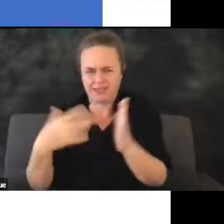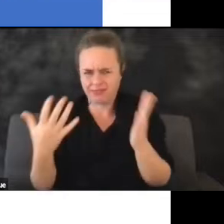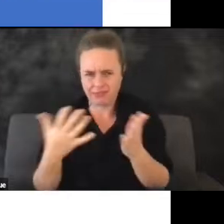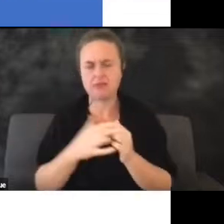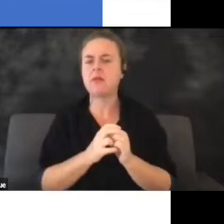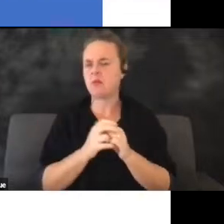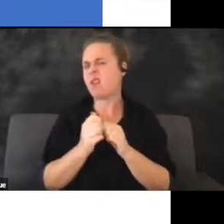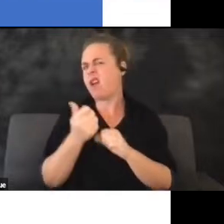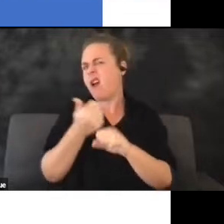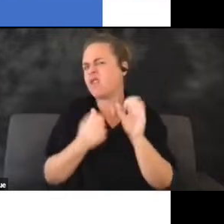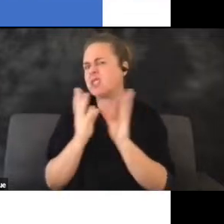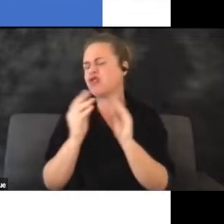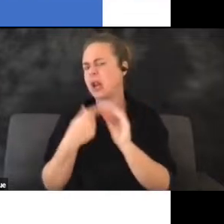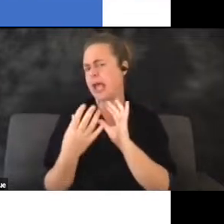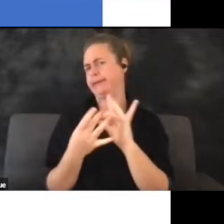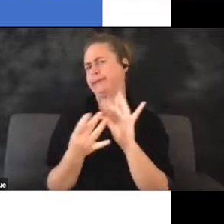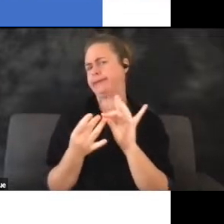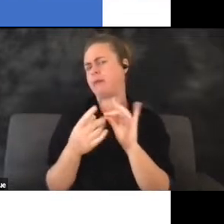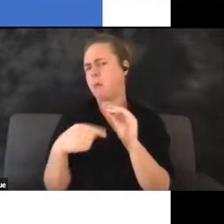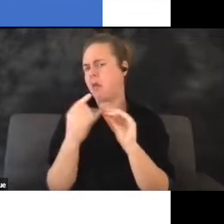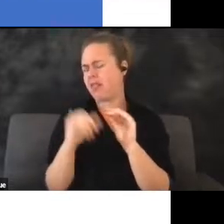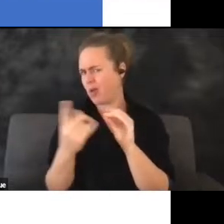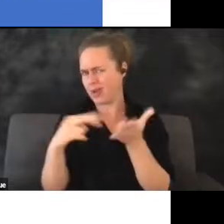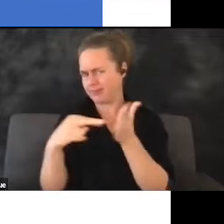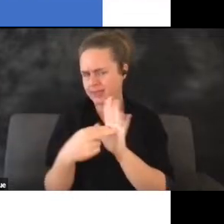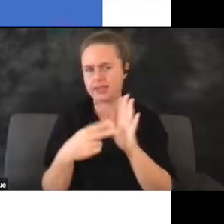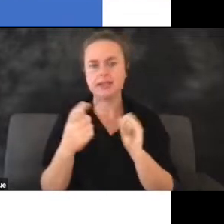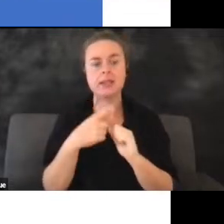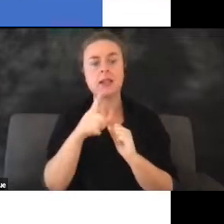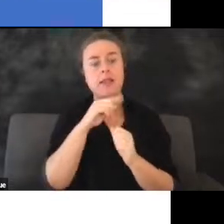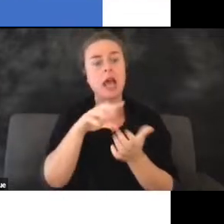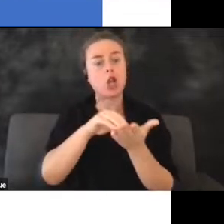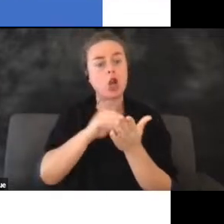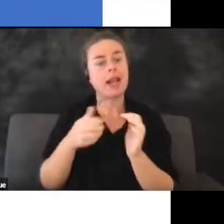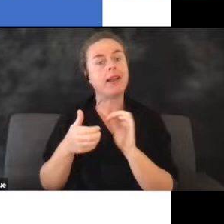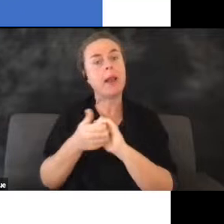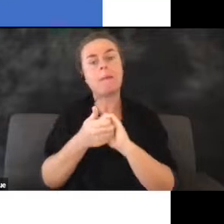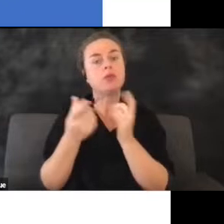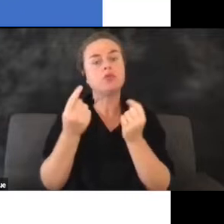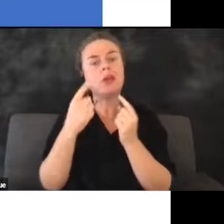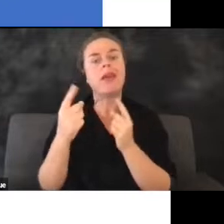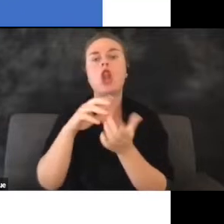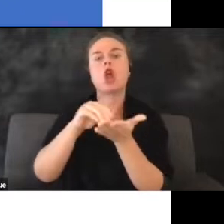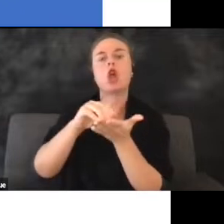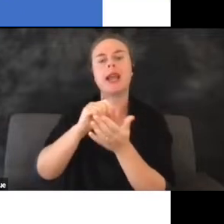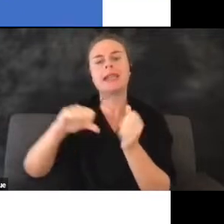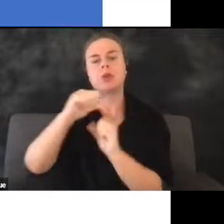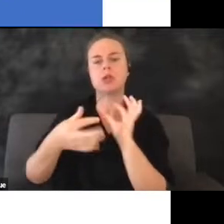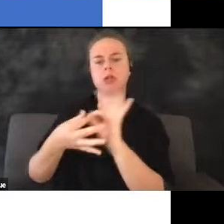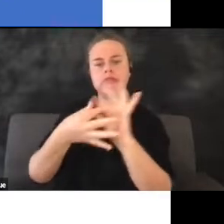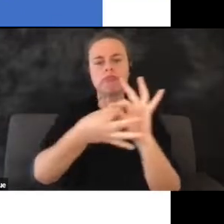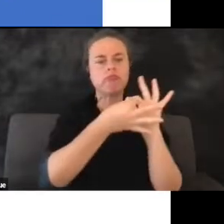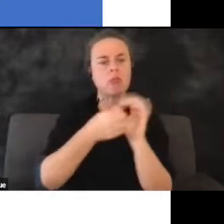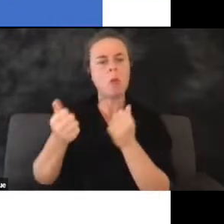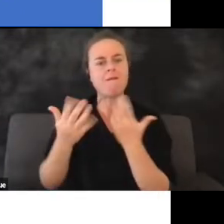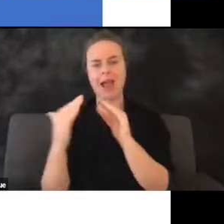here. Essentially, learning collaboratives combine learning and social connectedness, provide peer-to-peer and expert-to-peer learning. Through learning